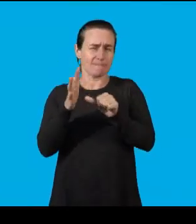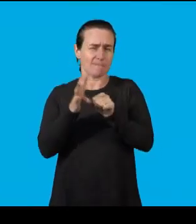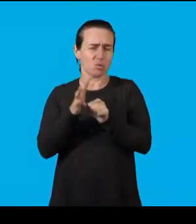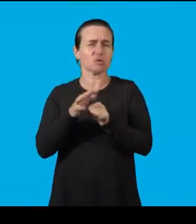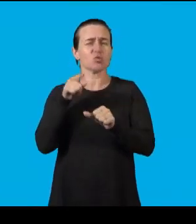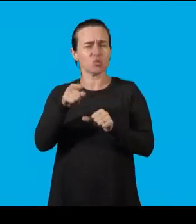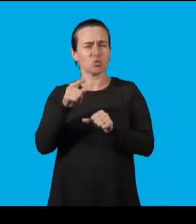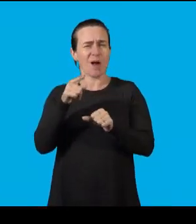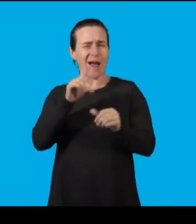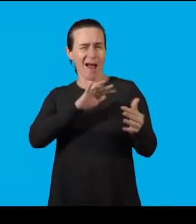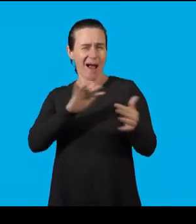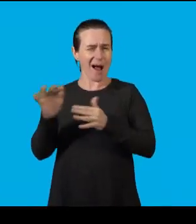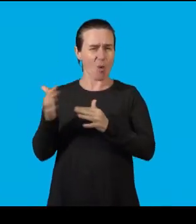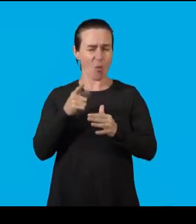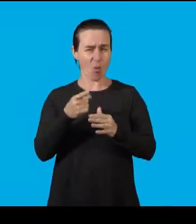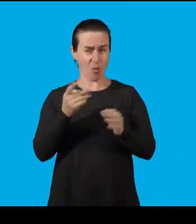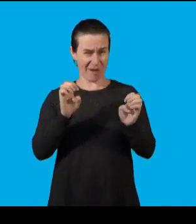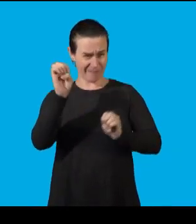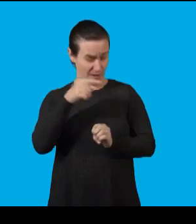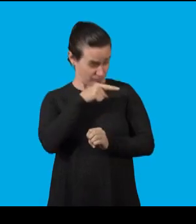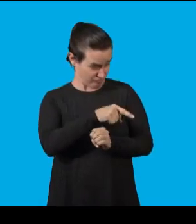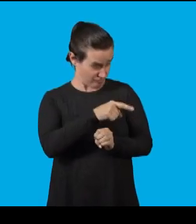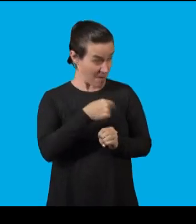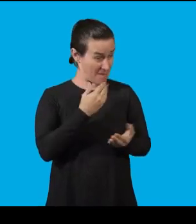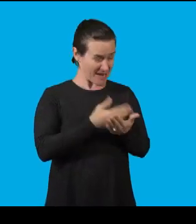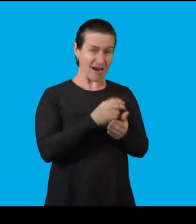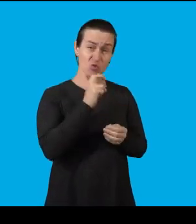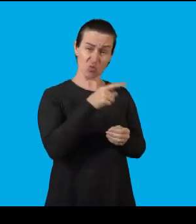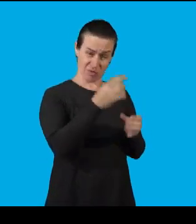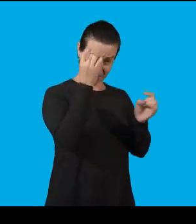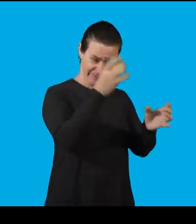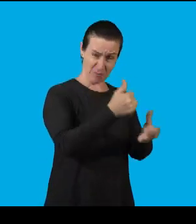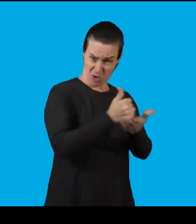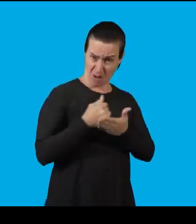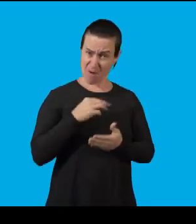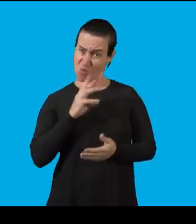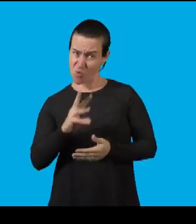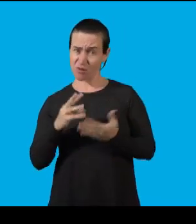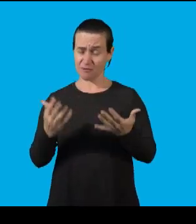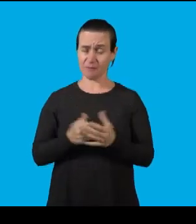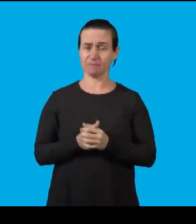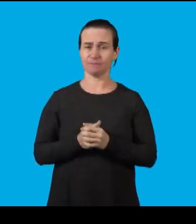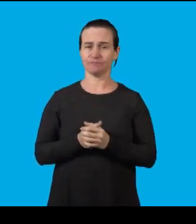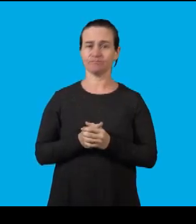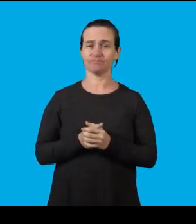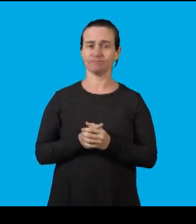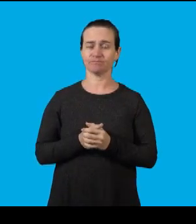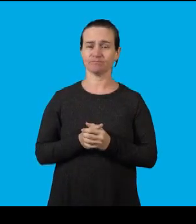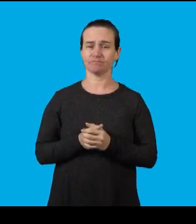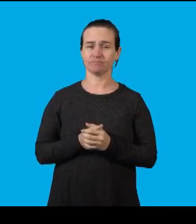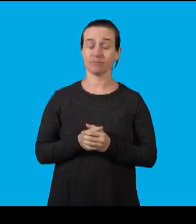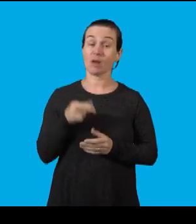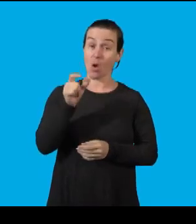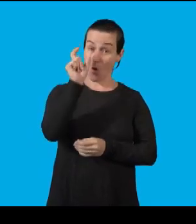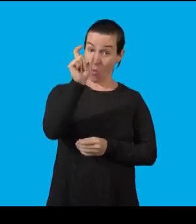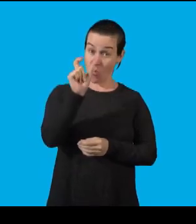know how to evaluate usefulness and limitation of the sources. Now remember, there are key words that you have